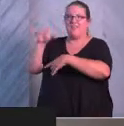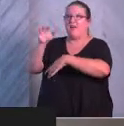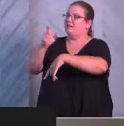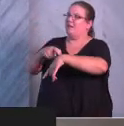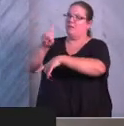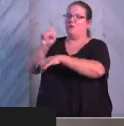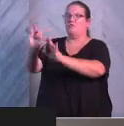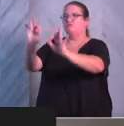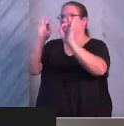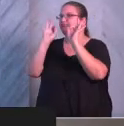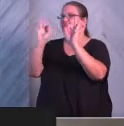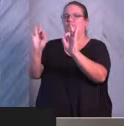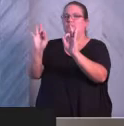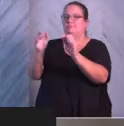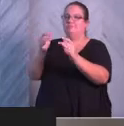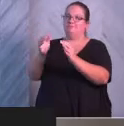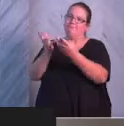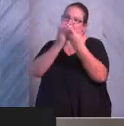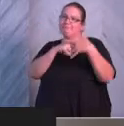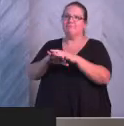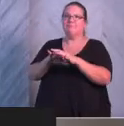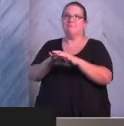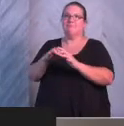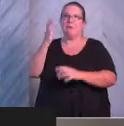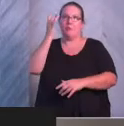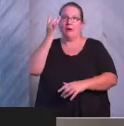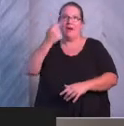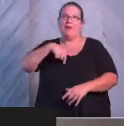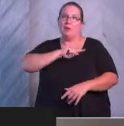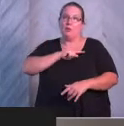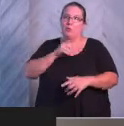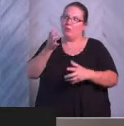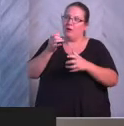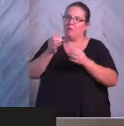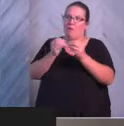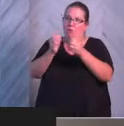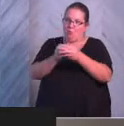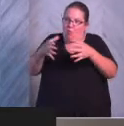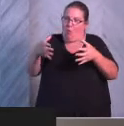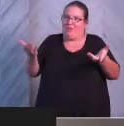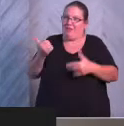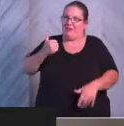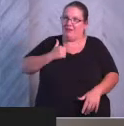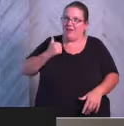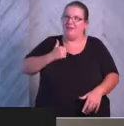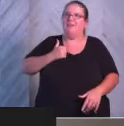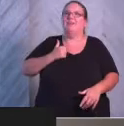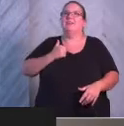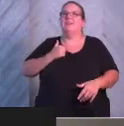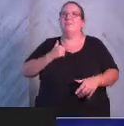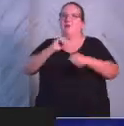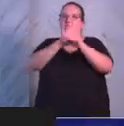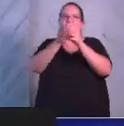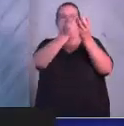extremely germane, given the fact that we are going to be looking for growth in Canada as we move out of this